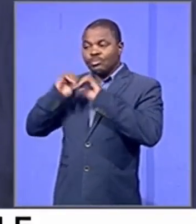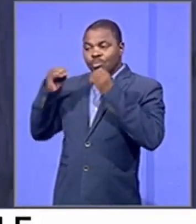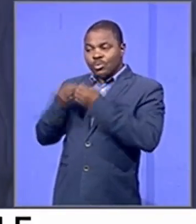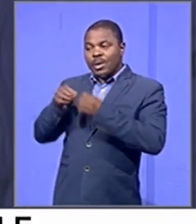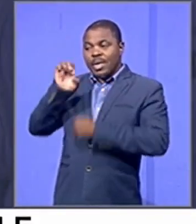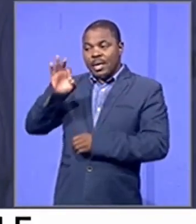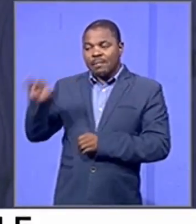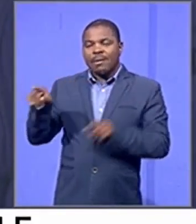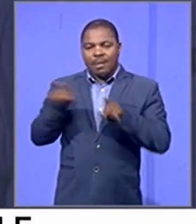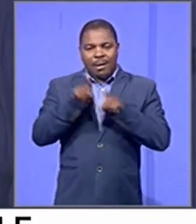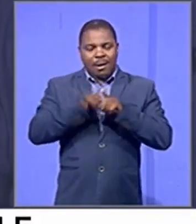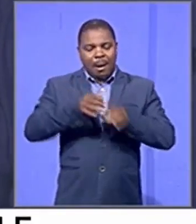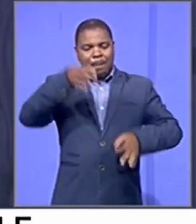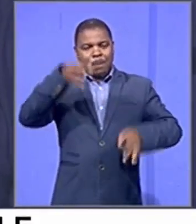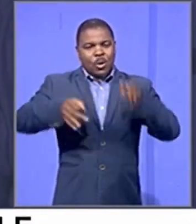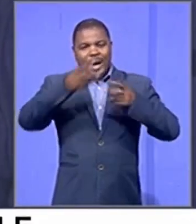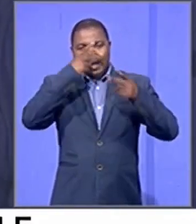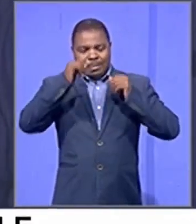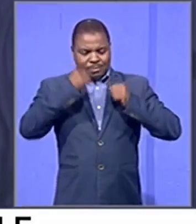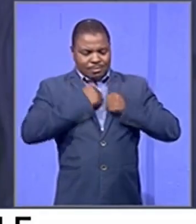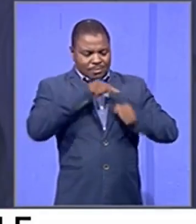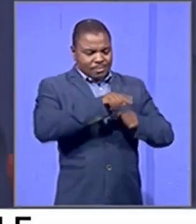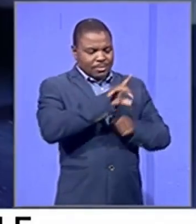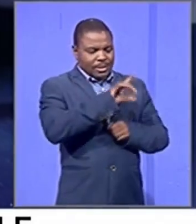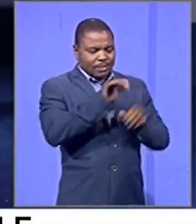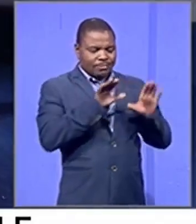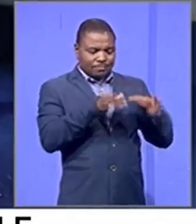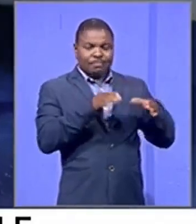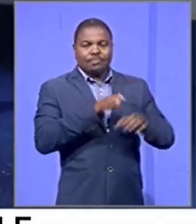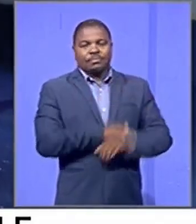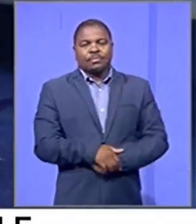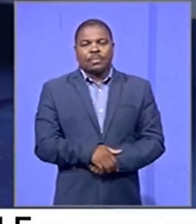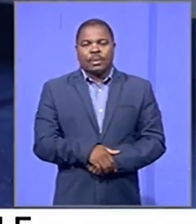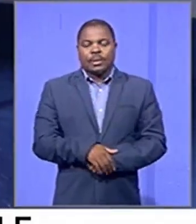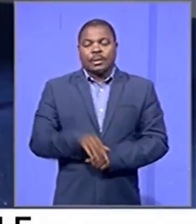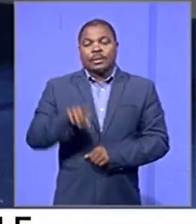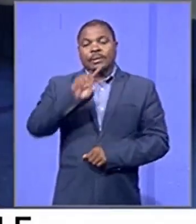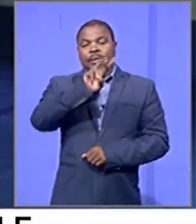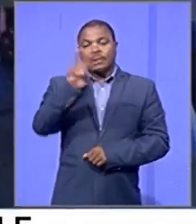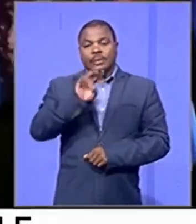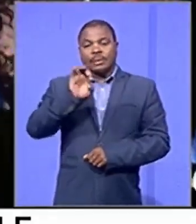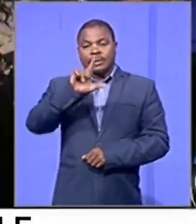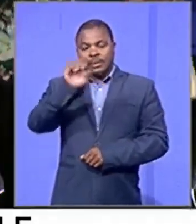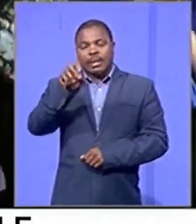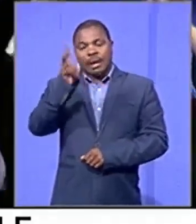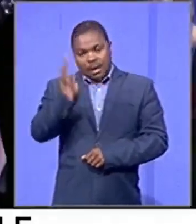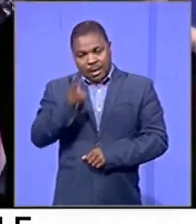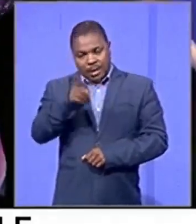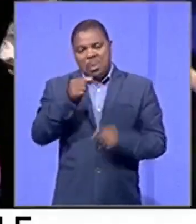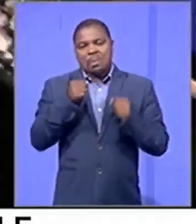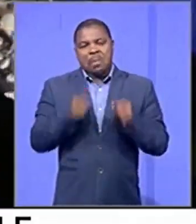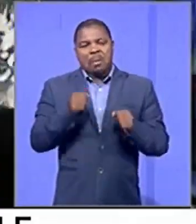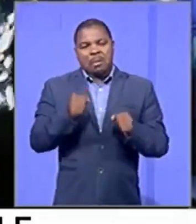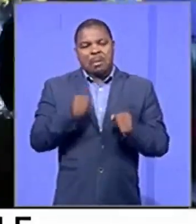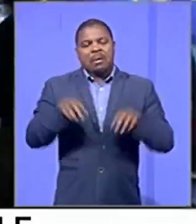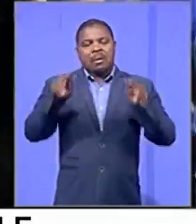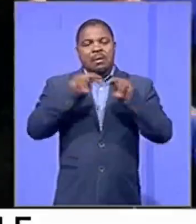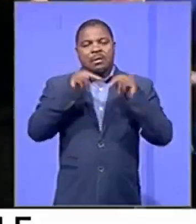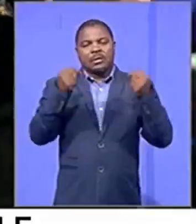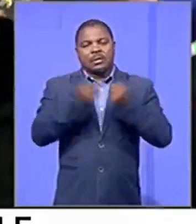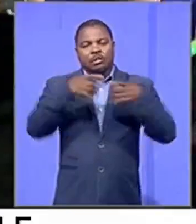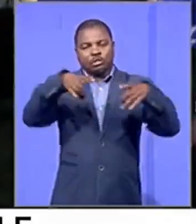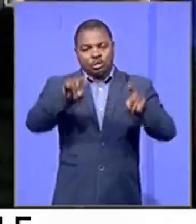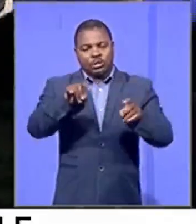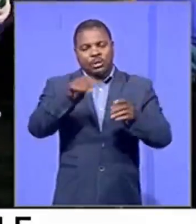political enemy number one of the Democratic Alliance. Helen Zille o boetsa kgetho maemong a ba modulasetulo wa lekgotla la federale